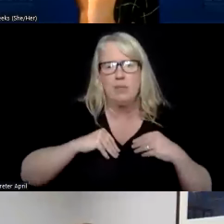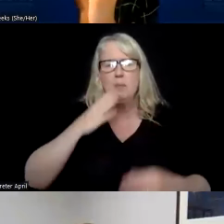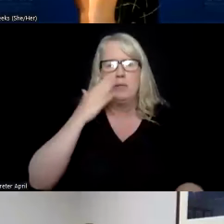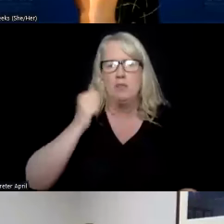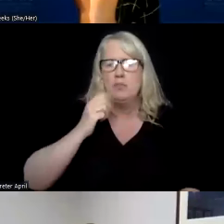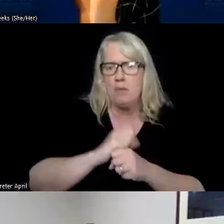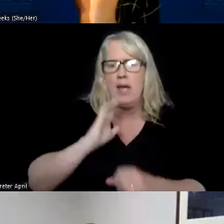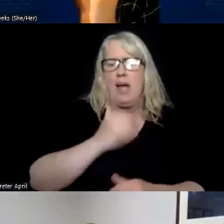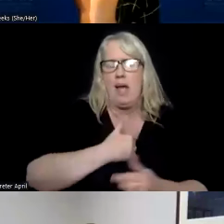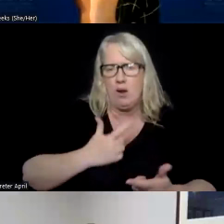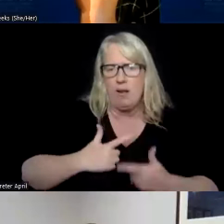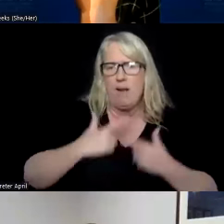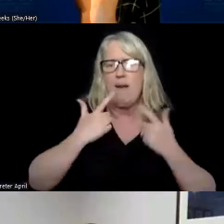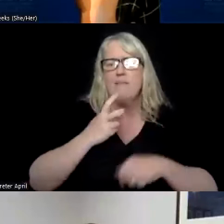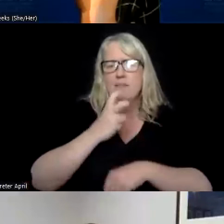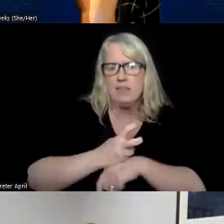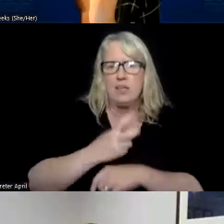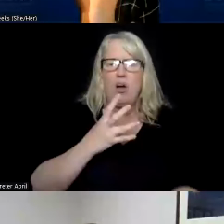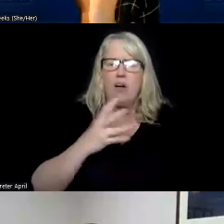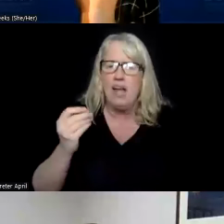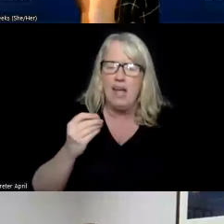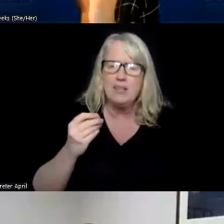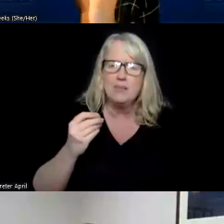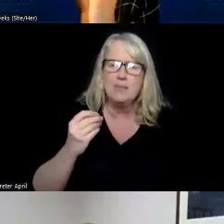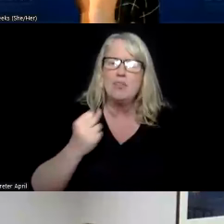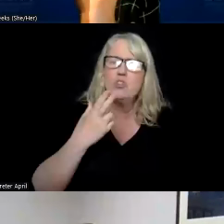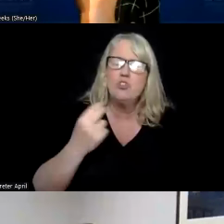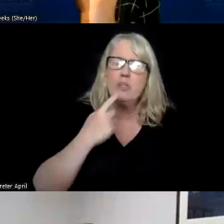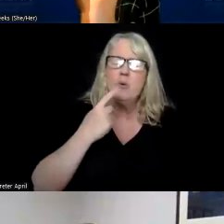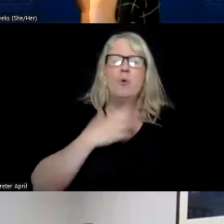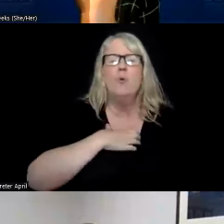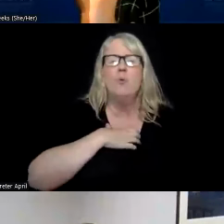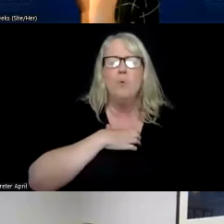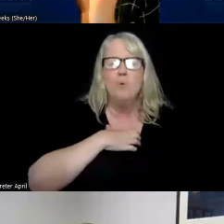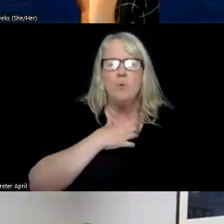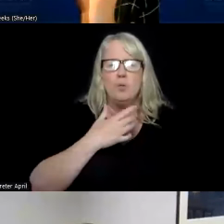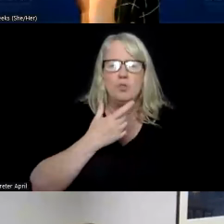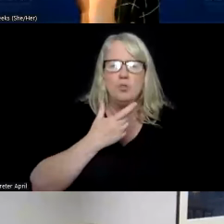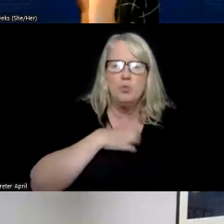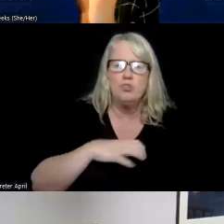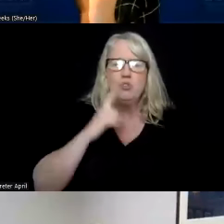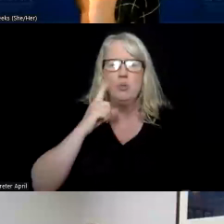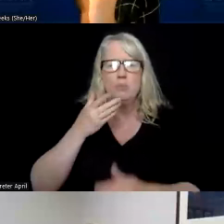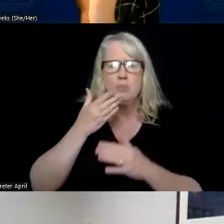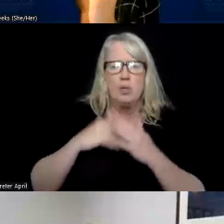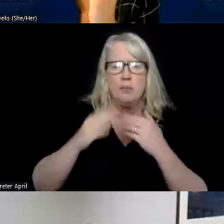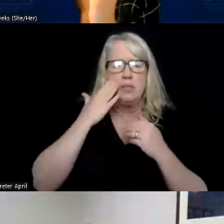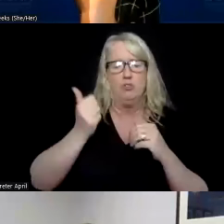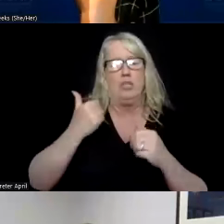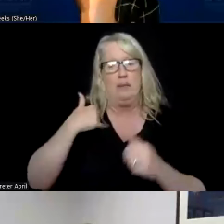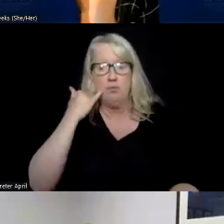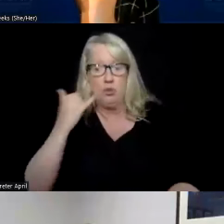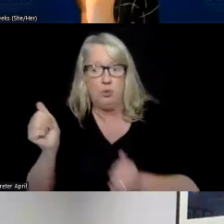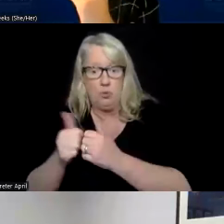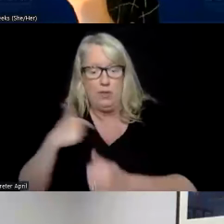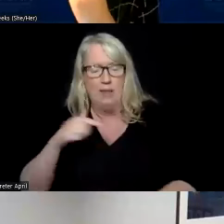difficult. And second of all, she said she wished she had been born to us because she knew she would have had a different outcome.